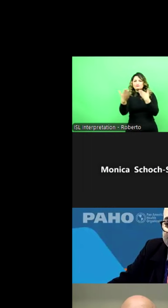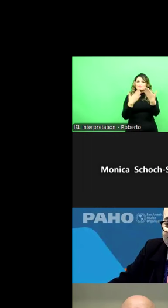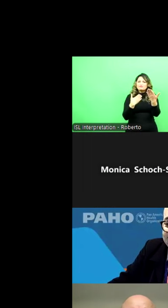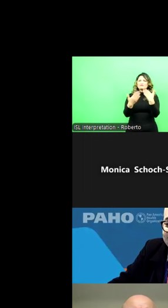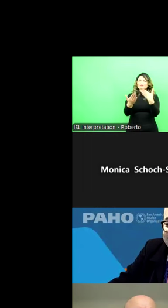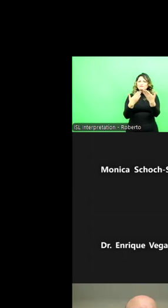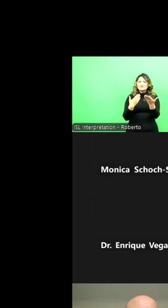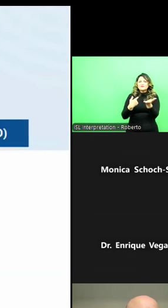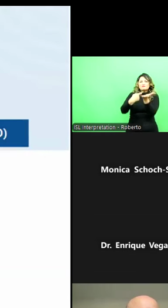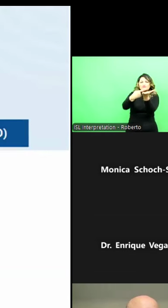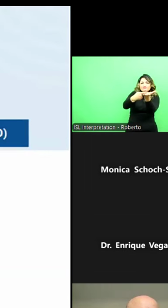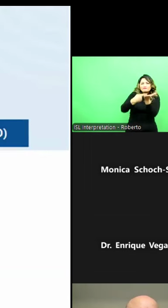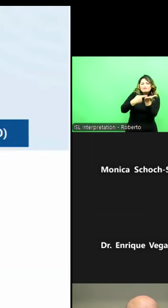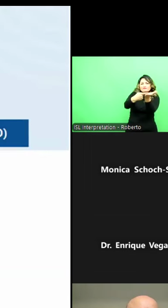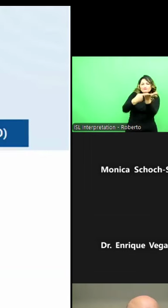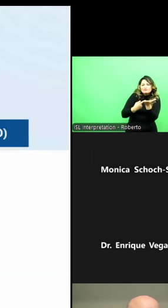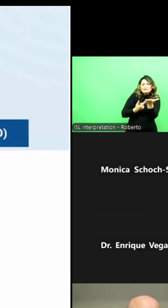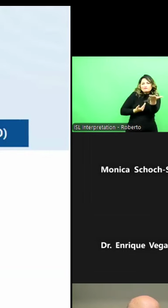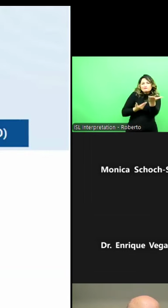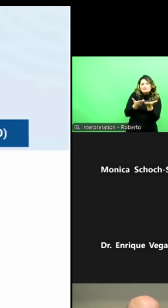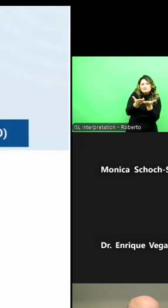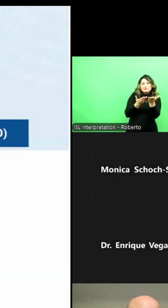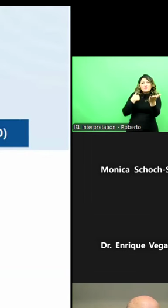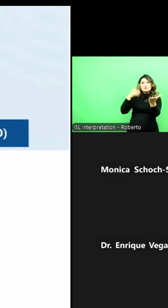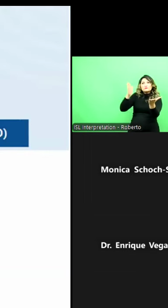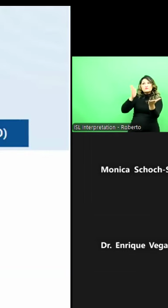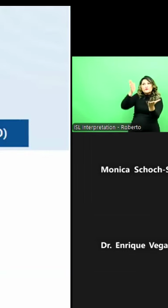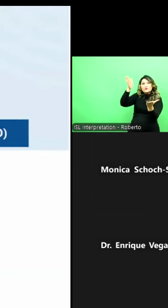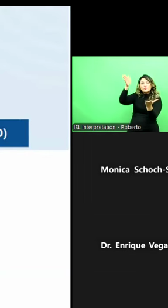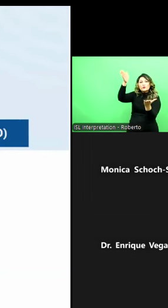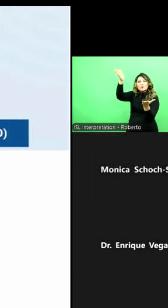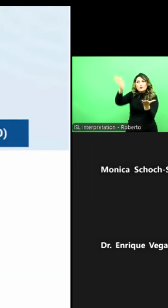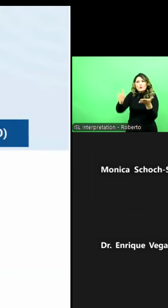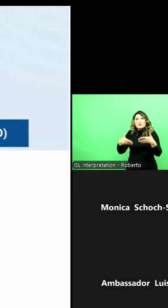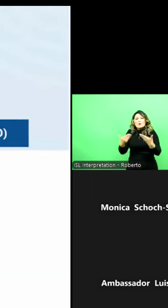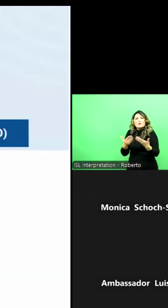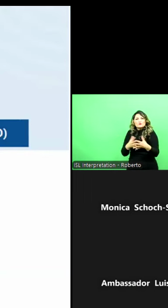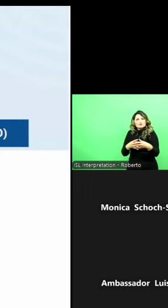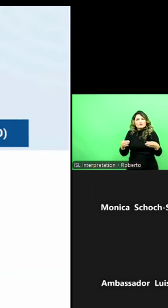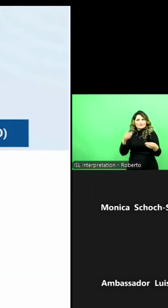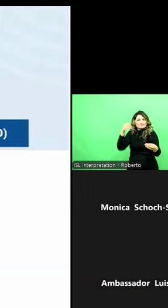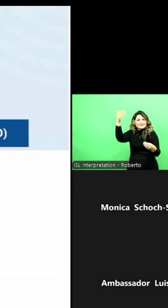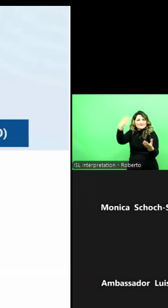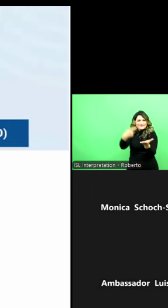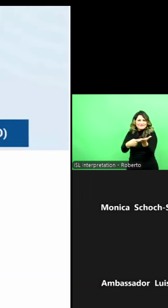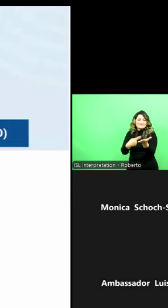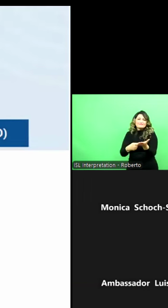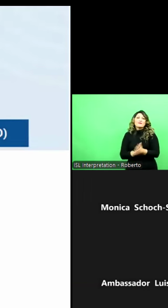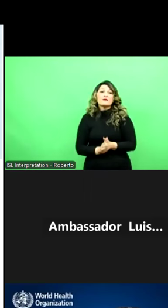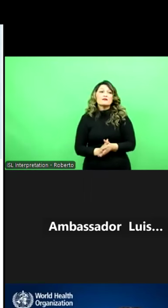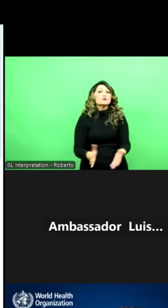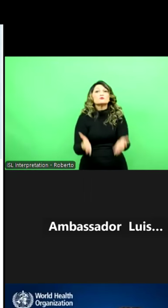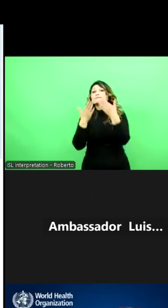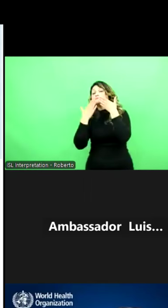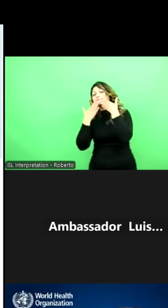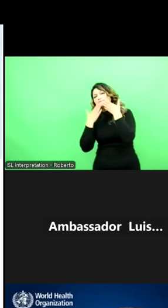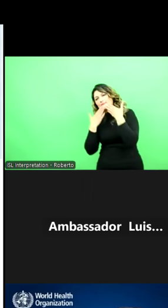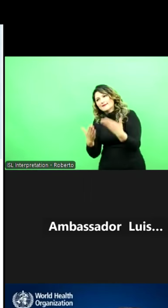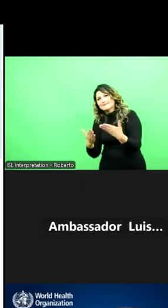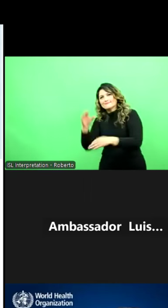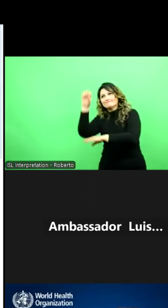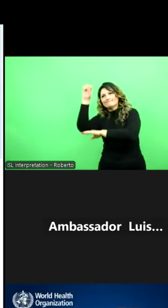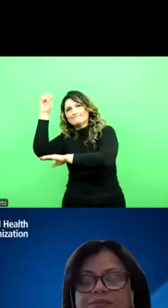you. Thank you, Enrique, and thank you to all the panelists. It was a great presentation, a lot of